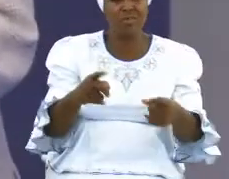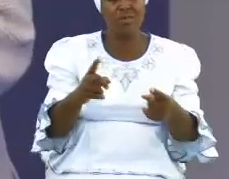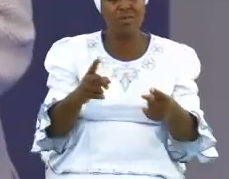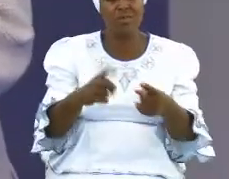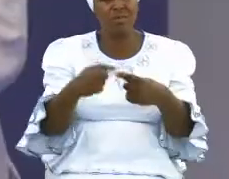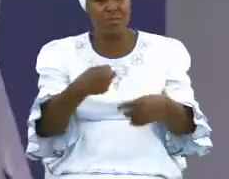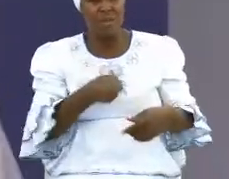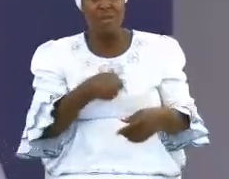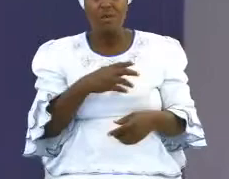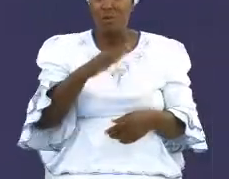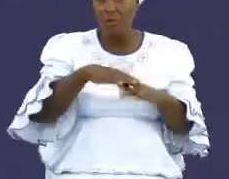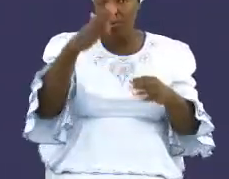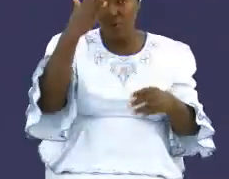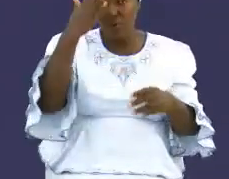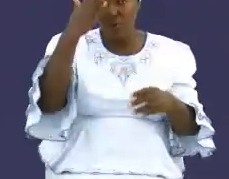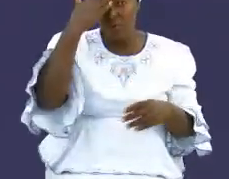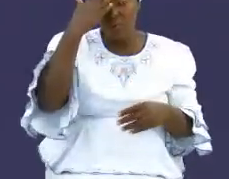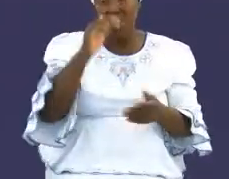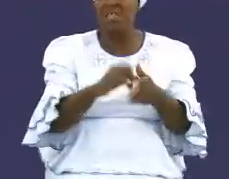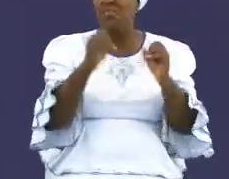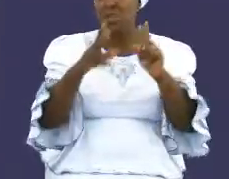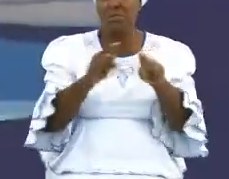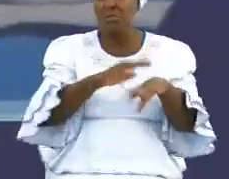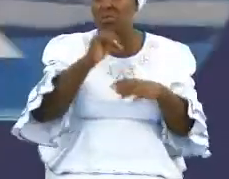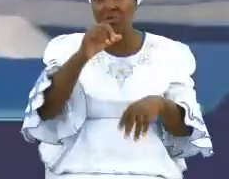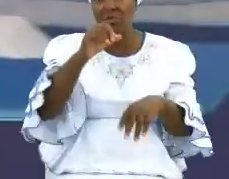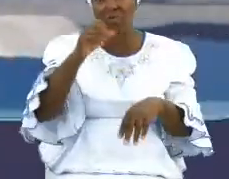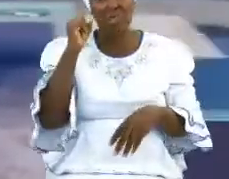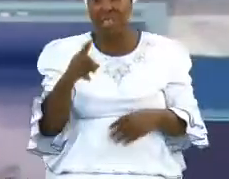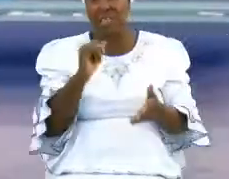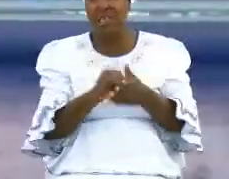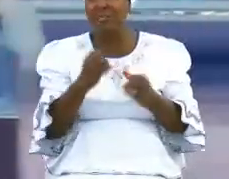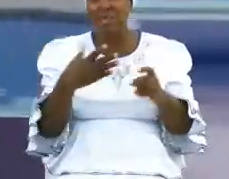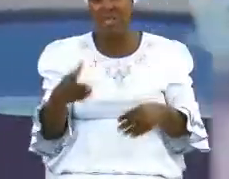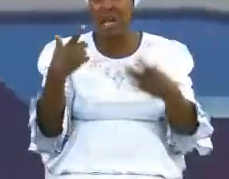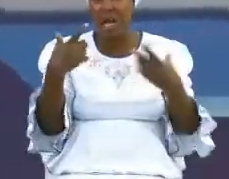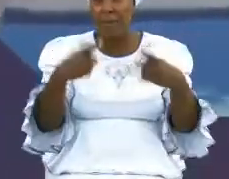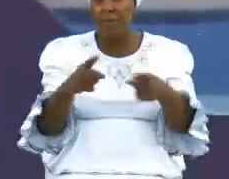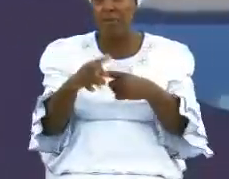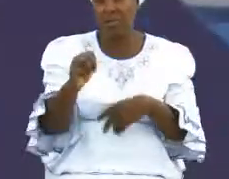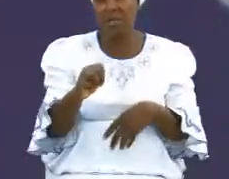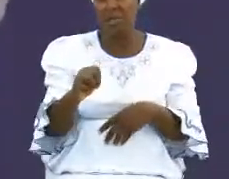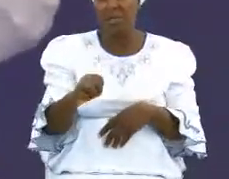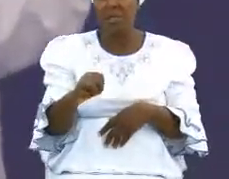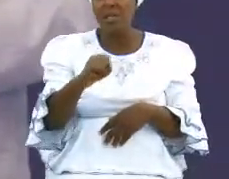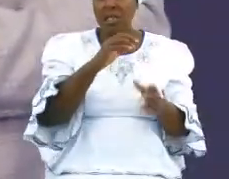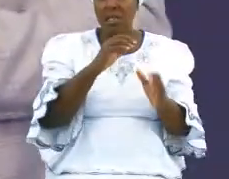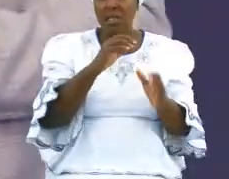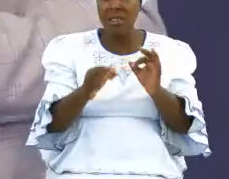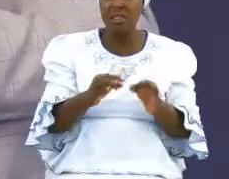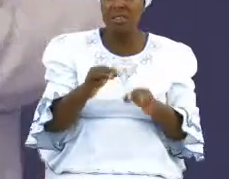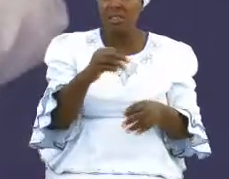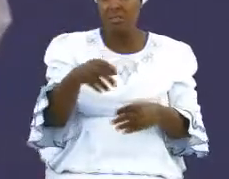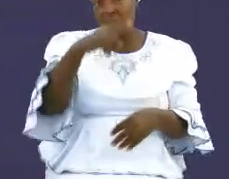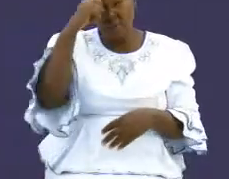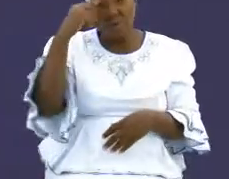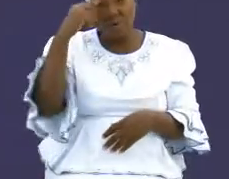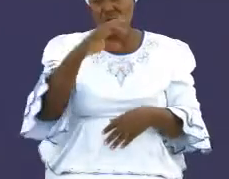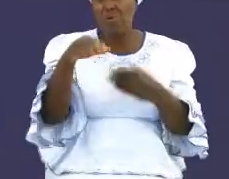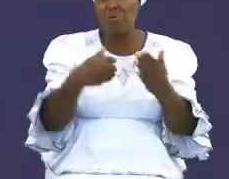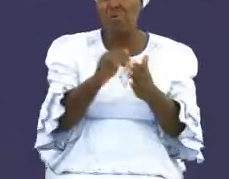people do not understand many things happening to them. If they will think they have brought this